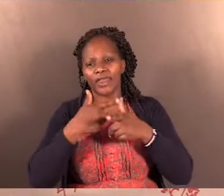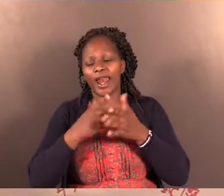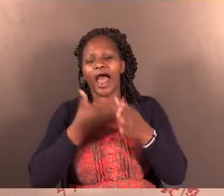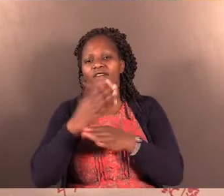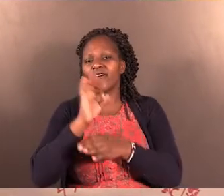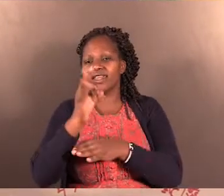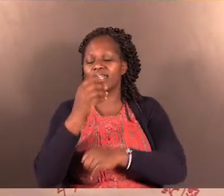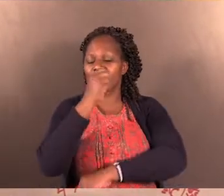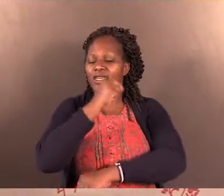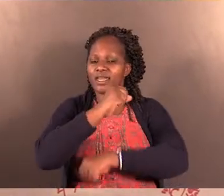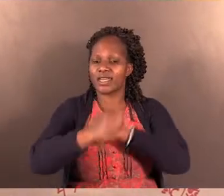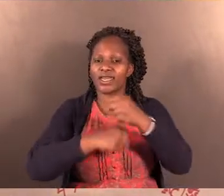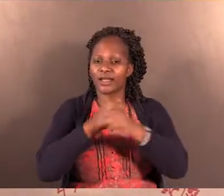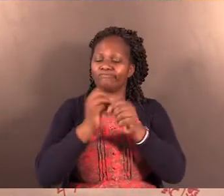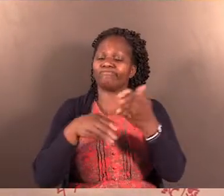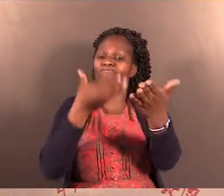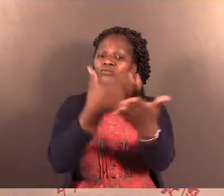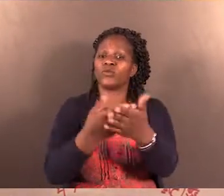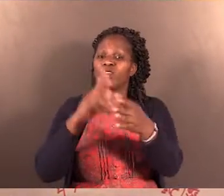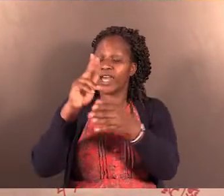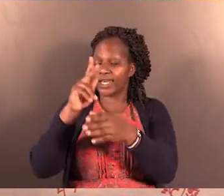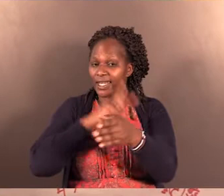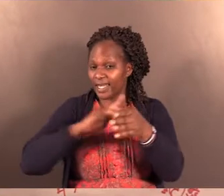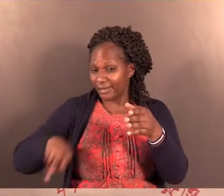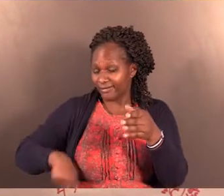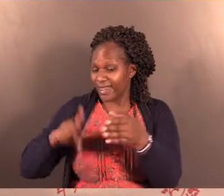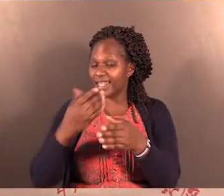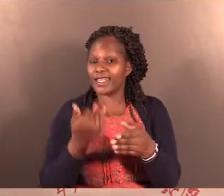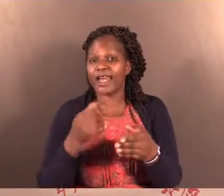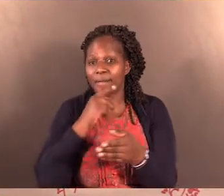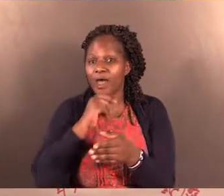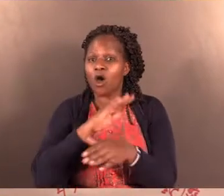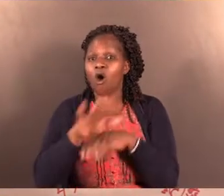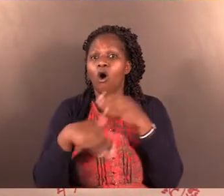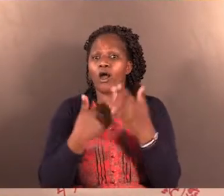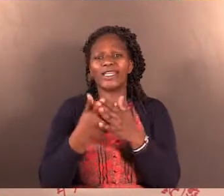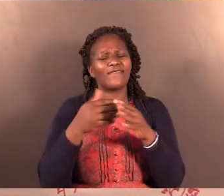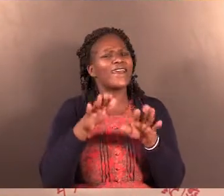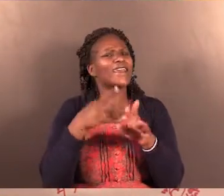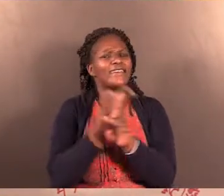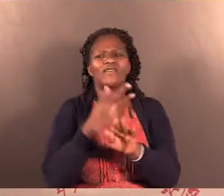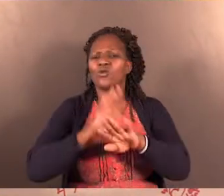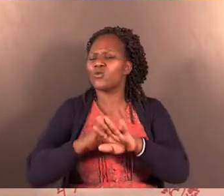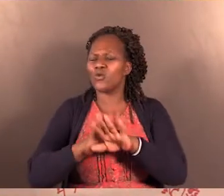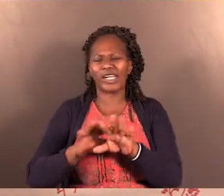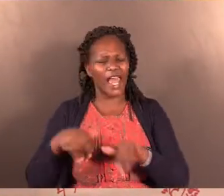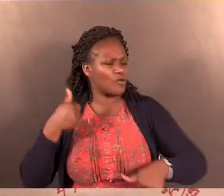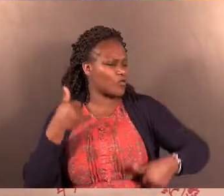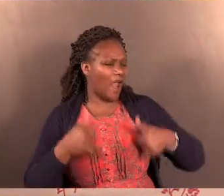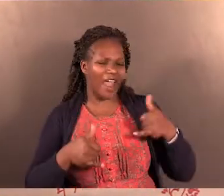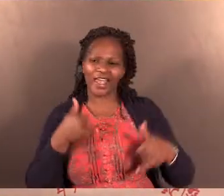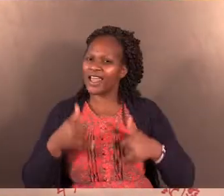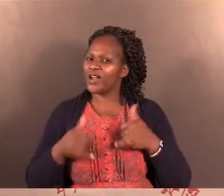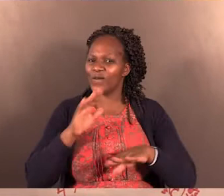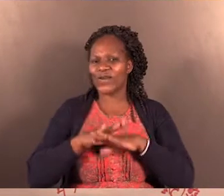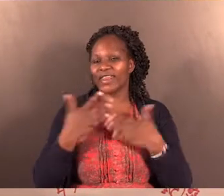after 3 years, they'll be presented to this king. So these young men were offered all the good luxuries,